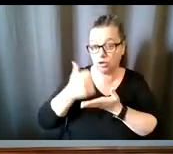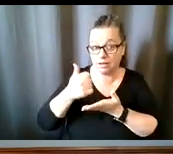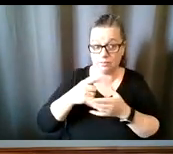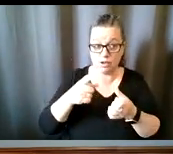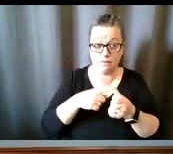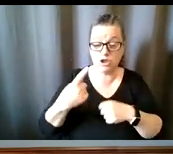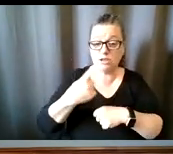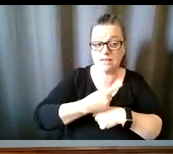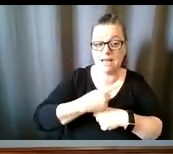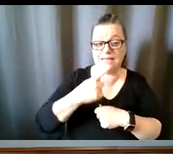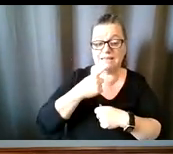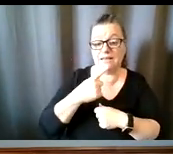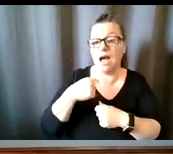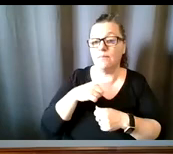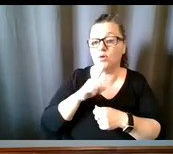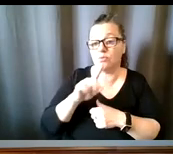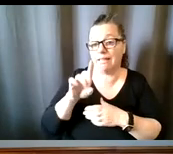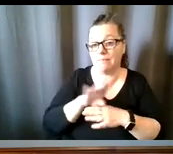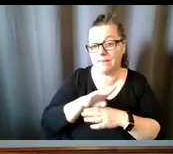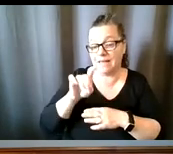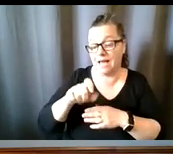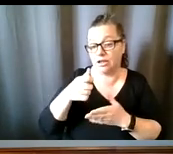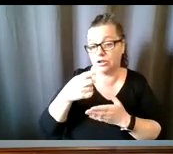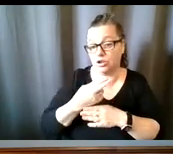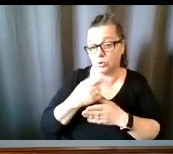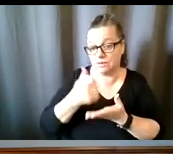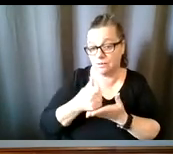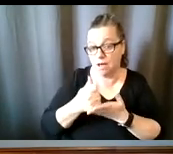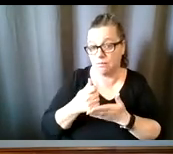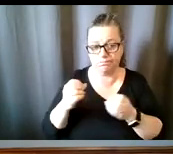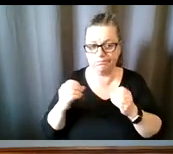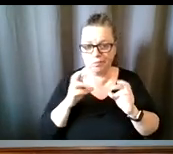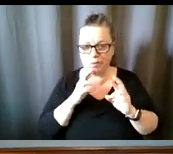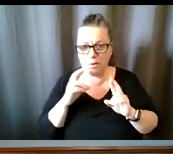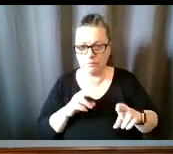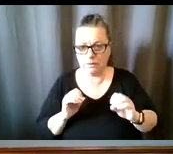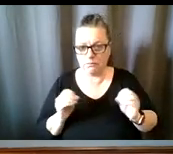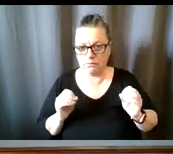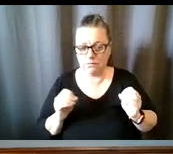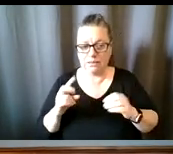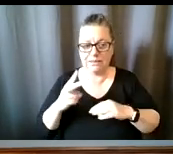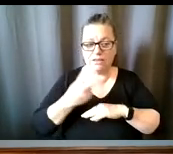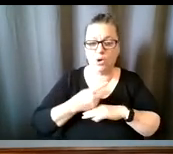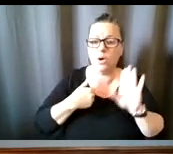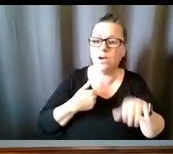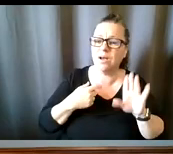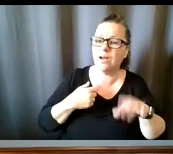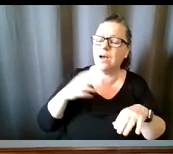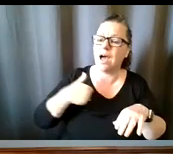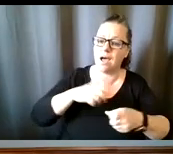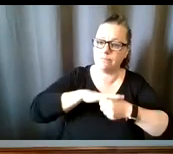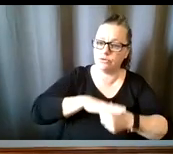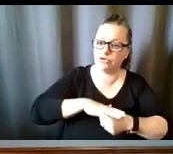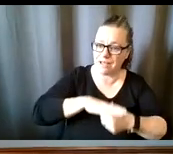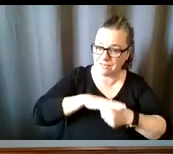said, guys, I'm really busy. I could use some help. And I didn't get any response. So day 2, I said, guys, I'm really stressed about this